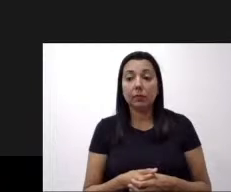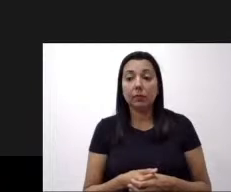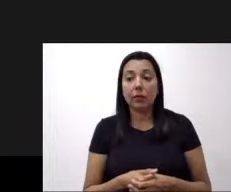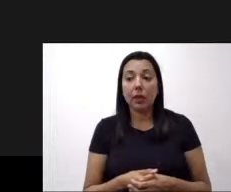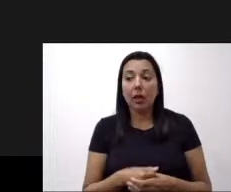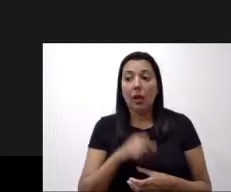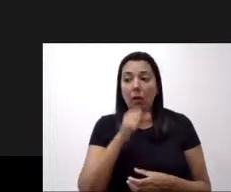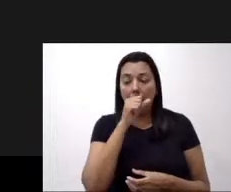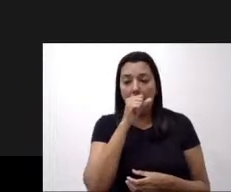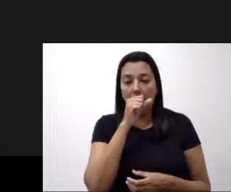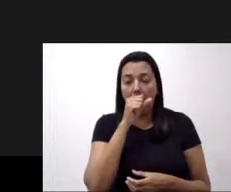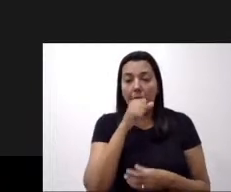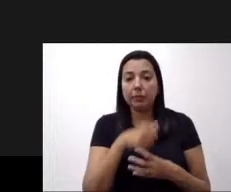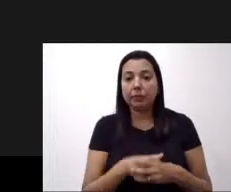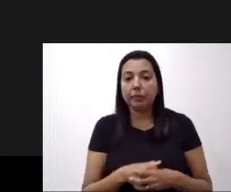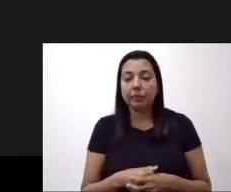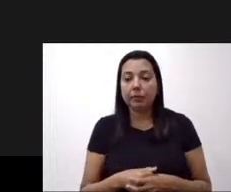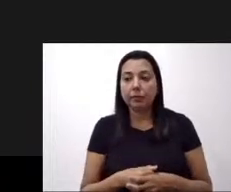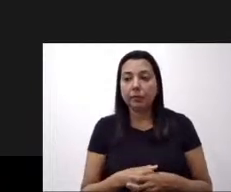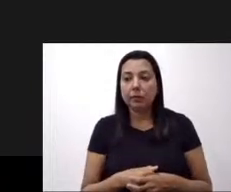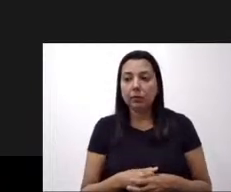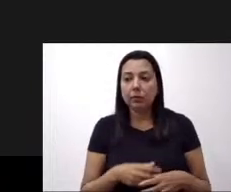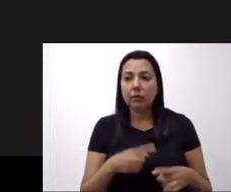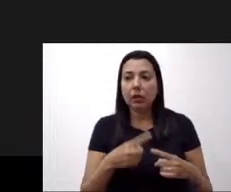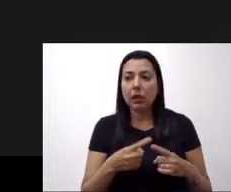Okay, so